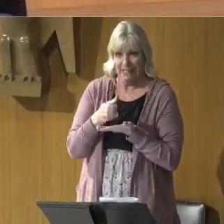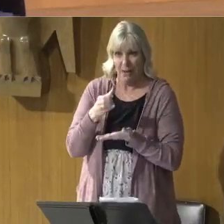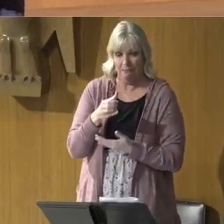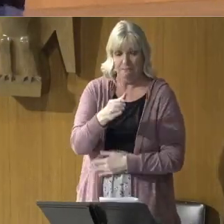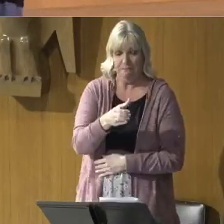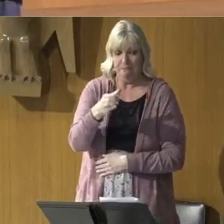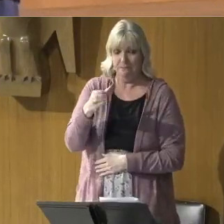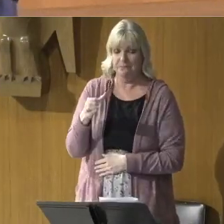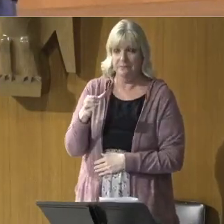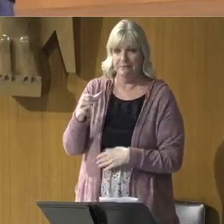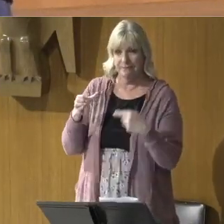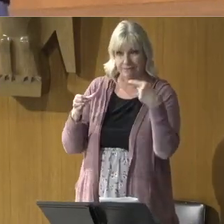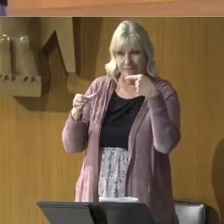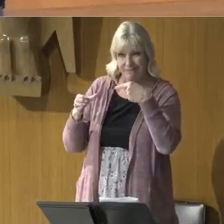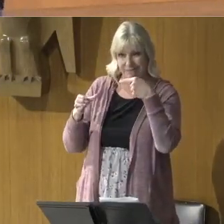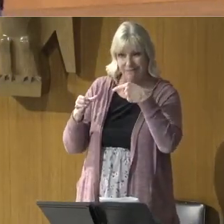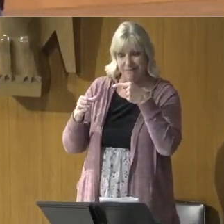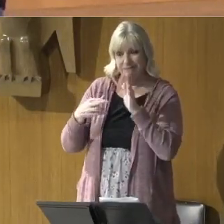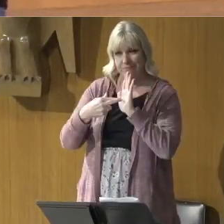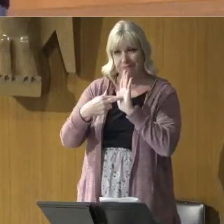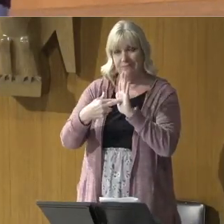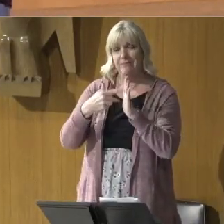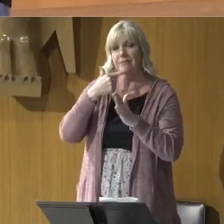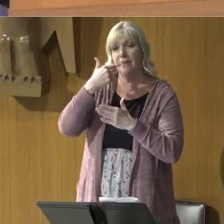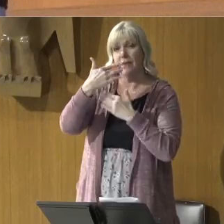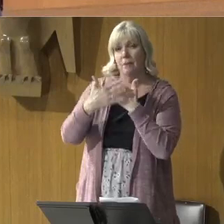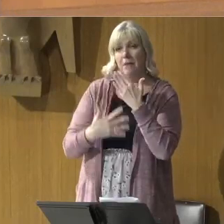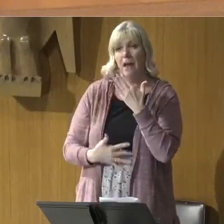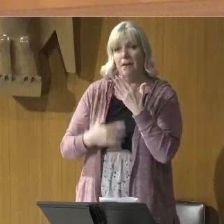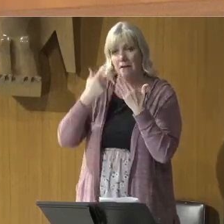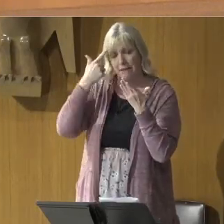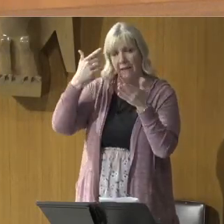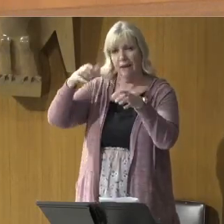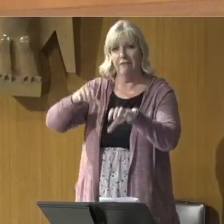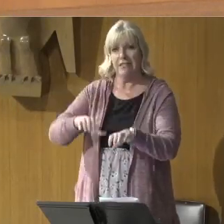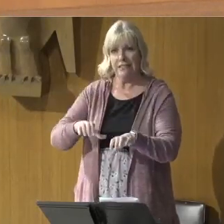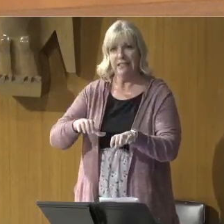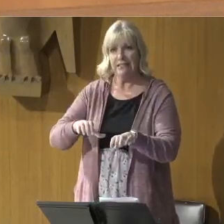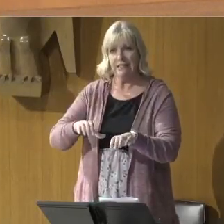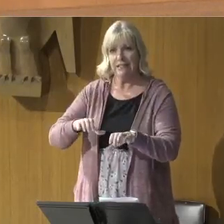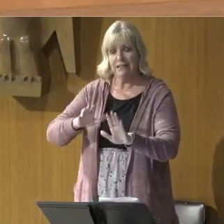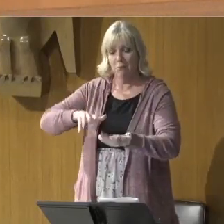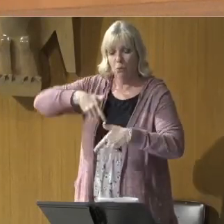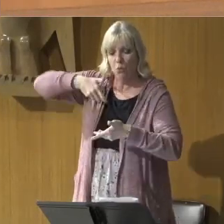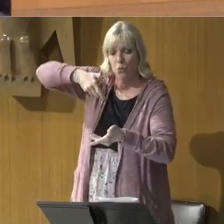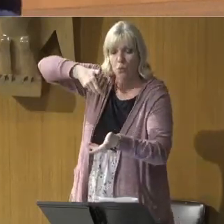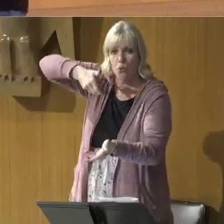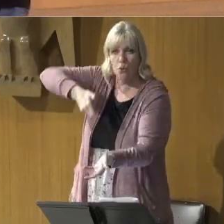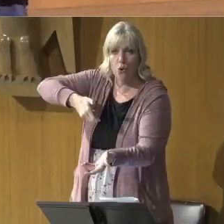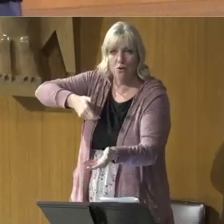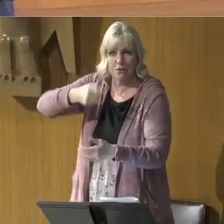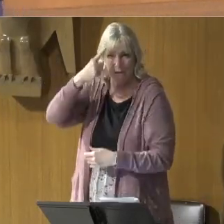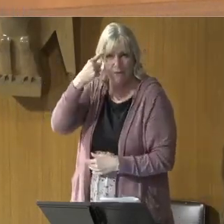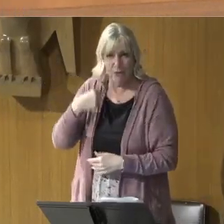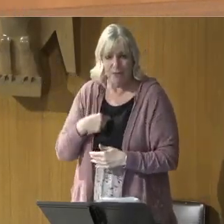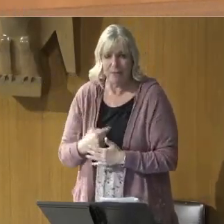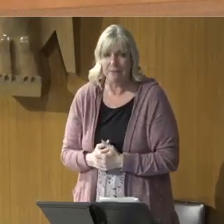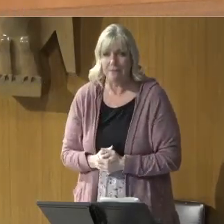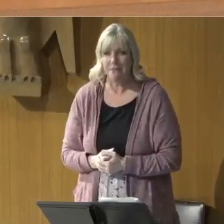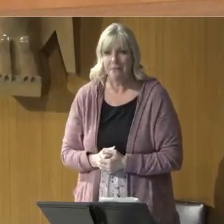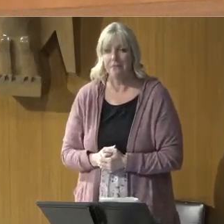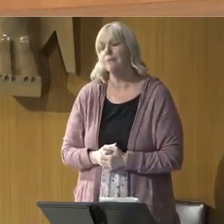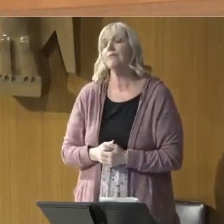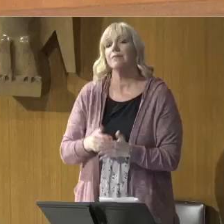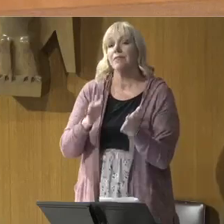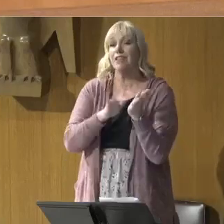saying this is the blood of the covenant which is poured out for many. Jesus is providing a